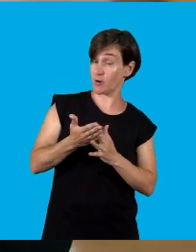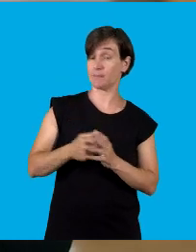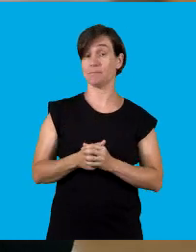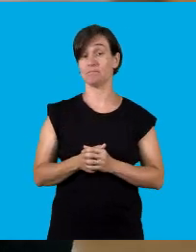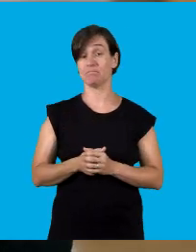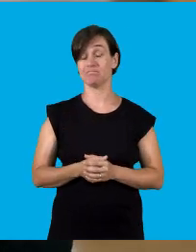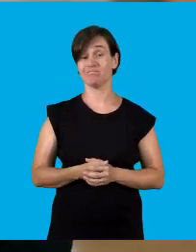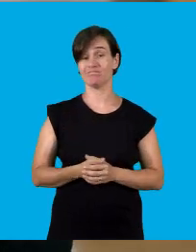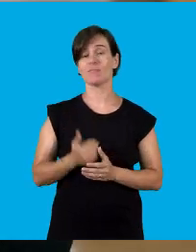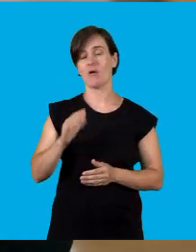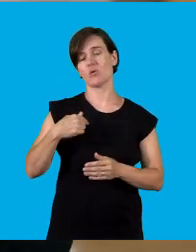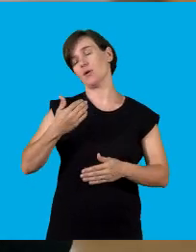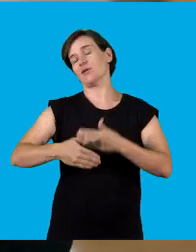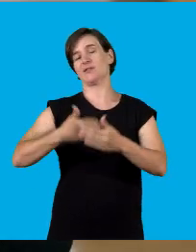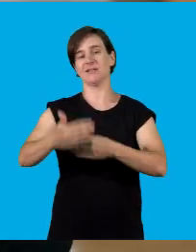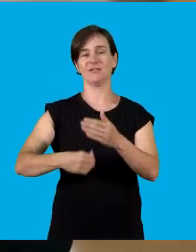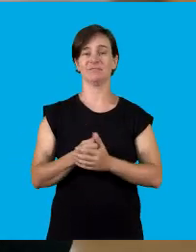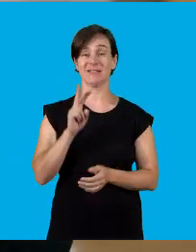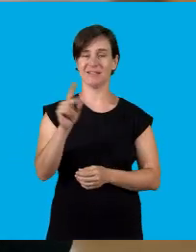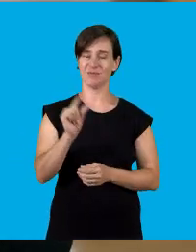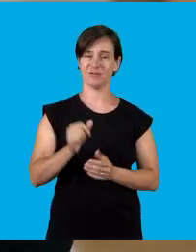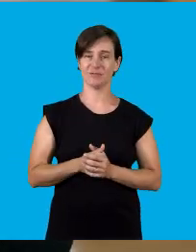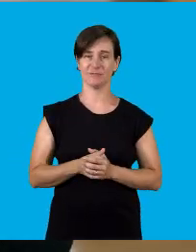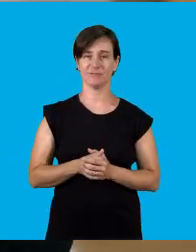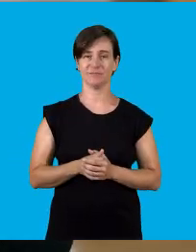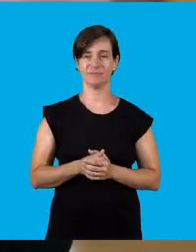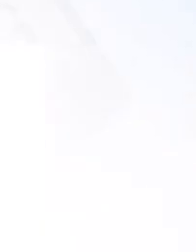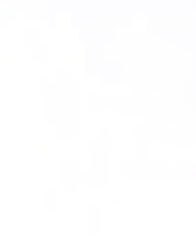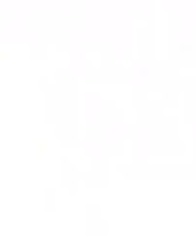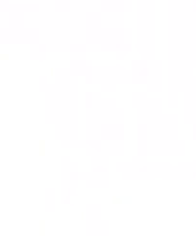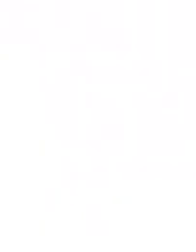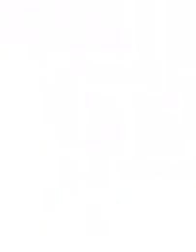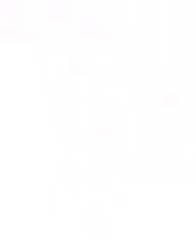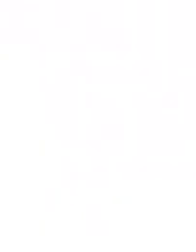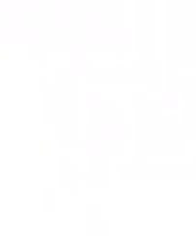advert break. After the break, we'll continue with our lesson. See you shortly.